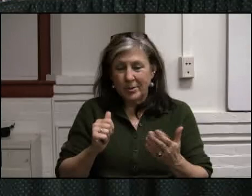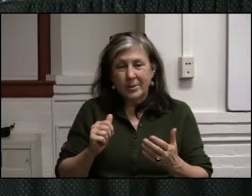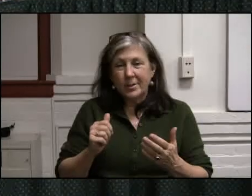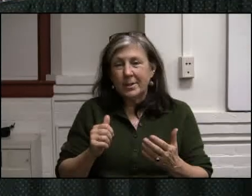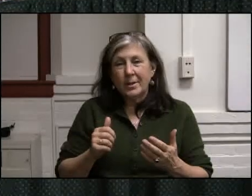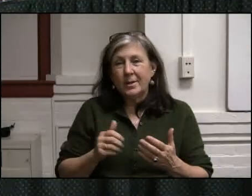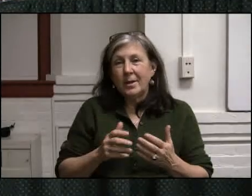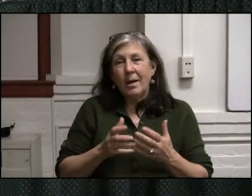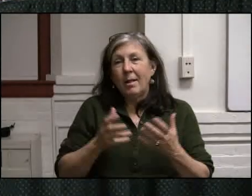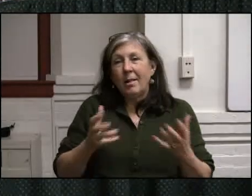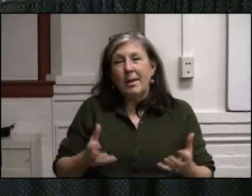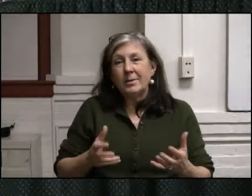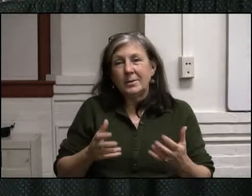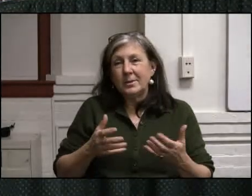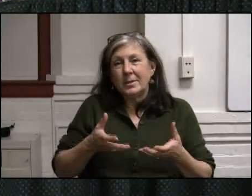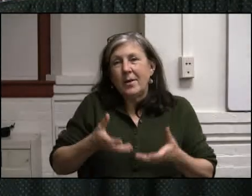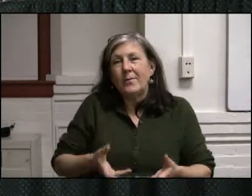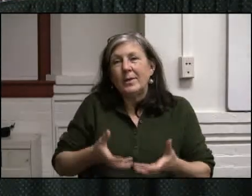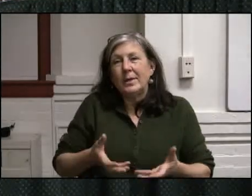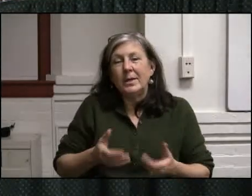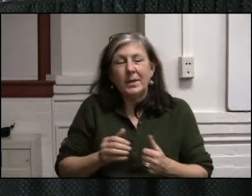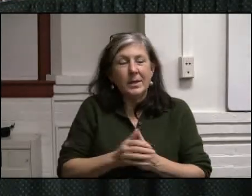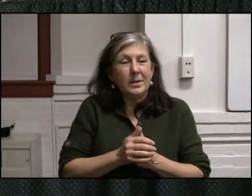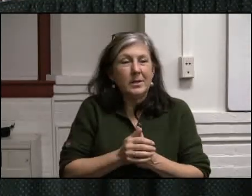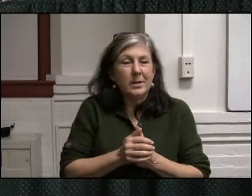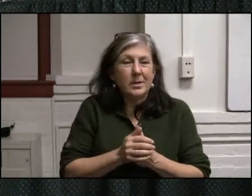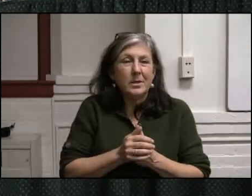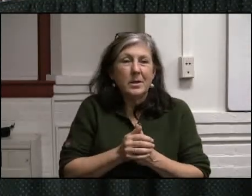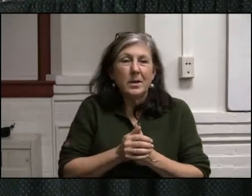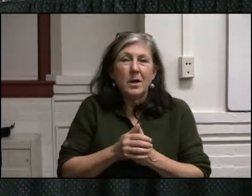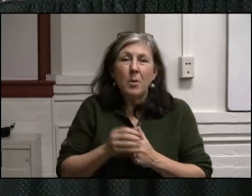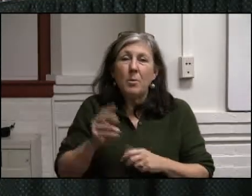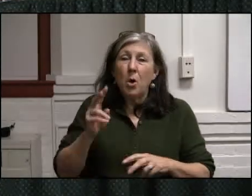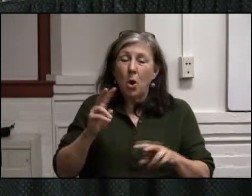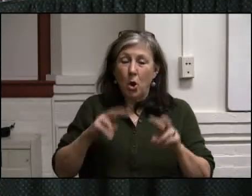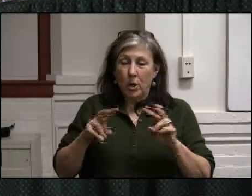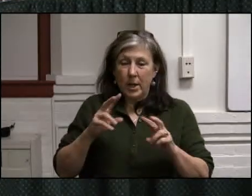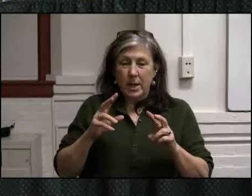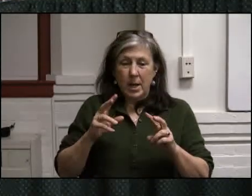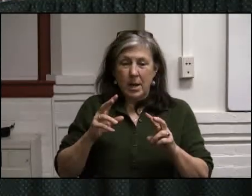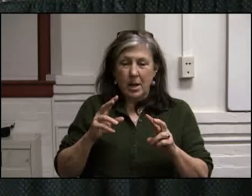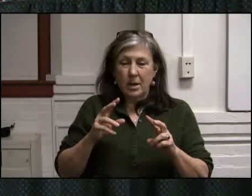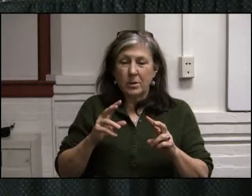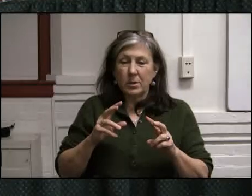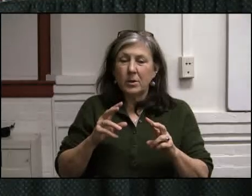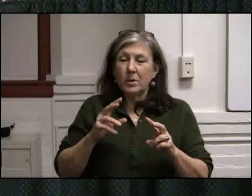exactly. looking at the organization appearances. I